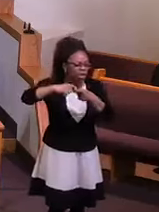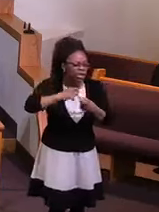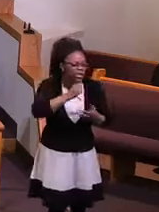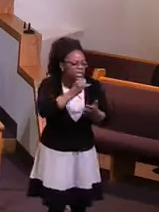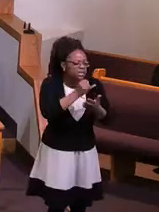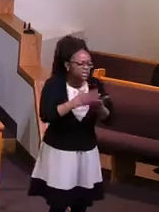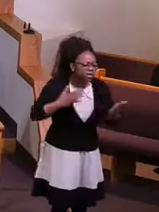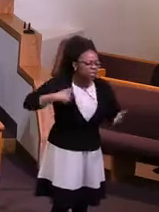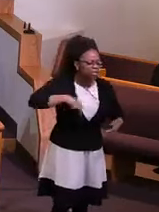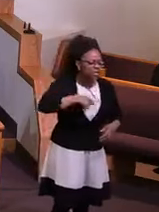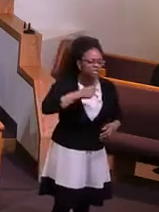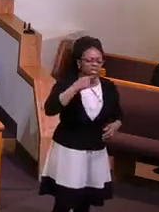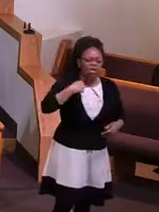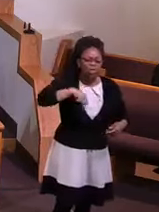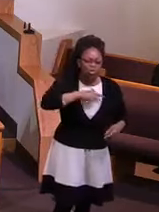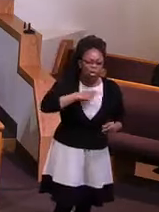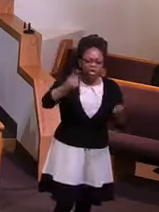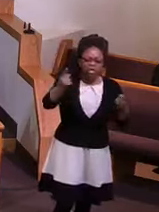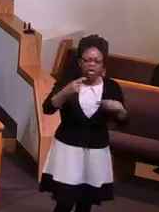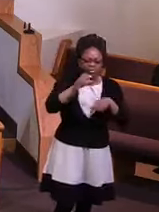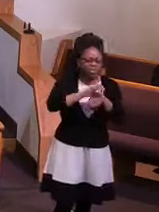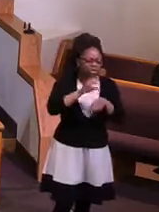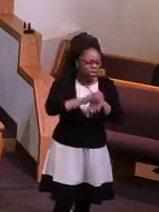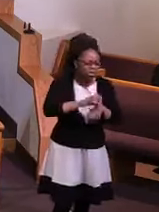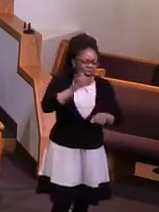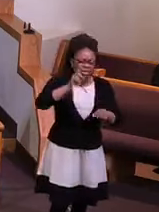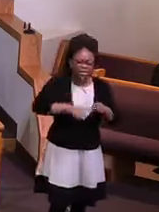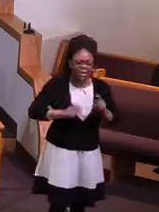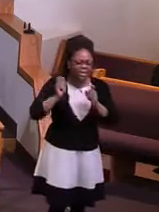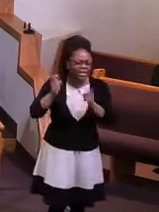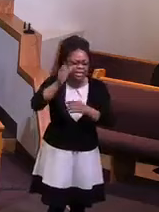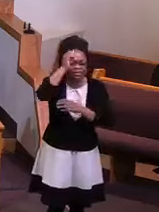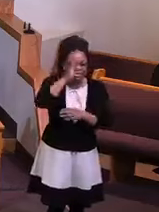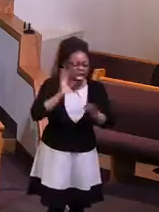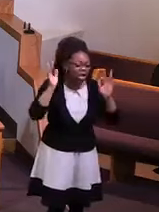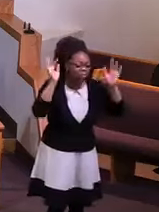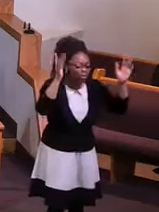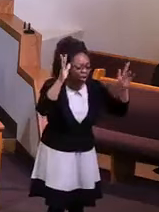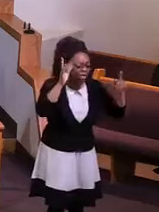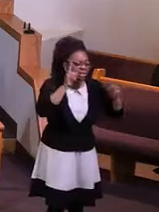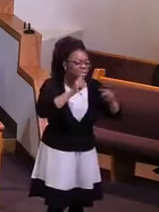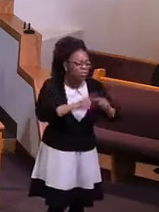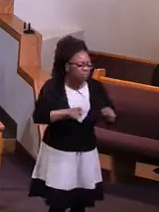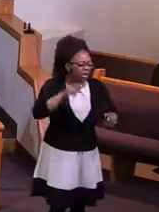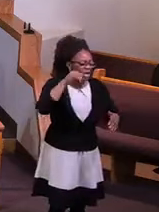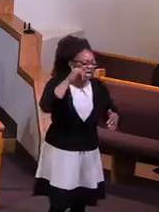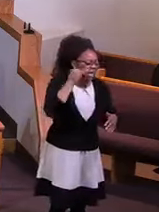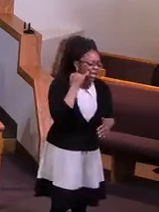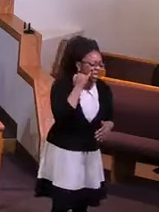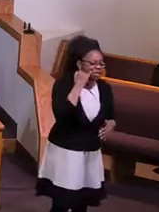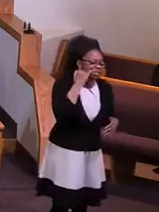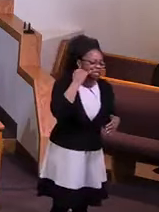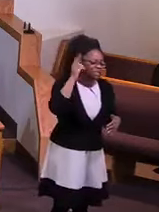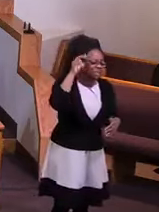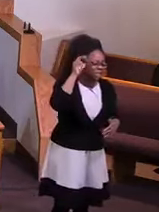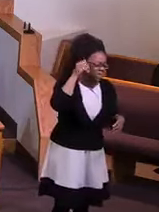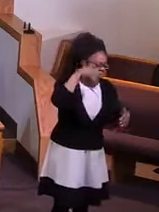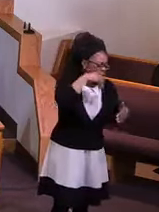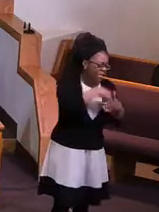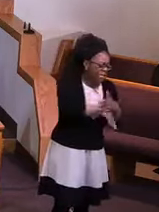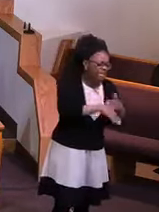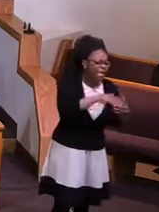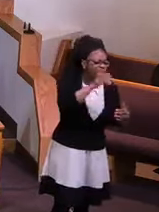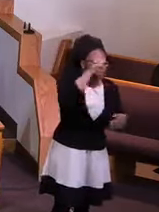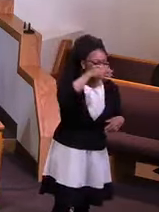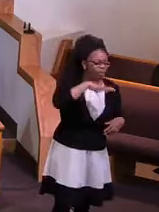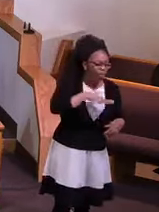stuff. We come to church and we can't give God praise, but if the devil inside of a man can't help but worship God, and around the world